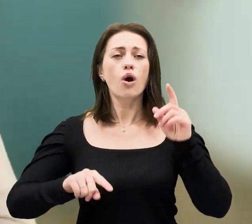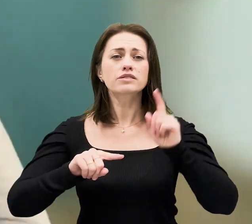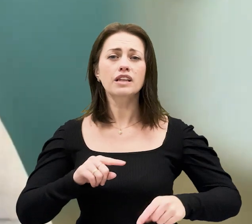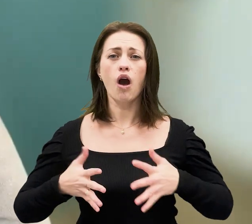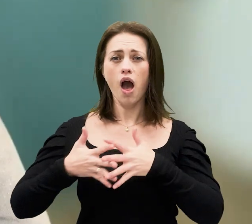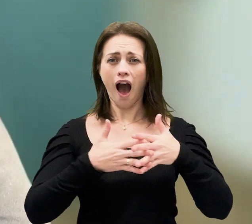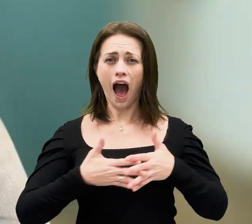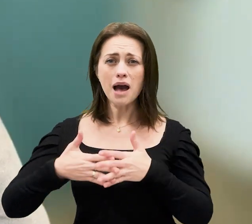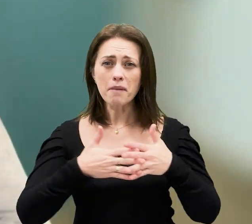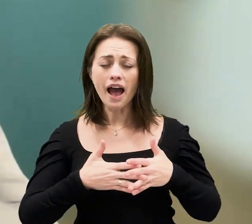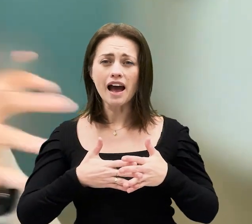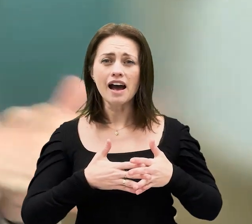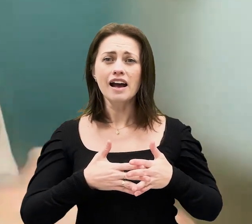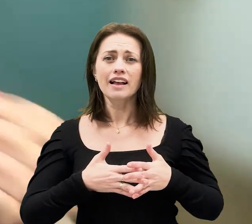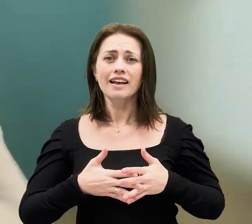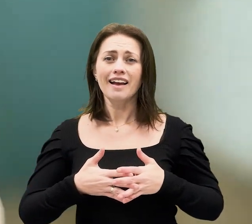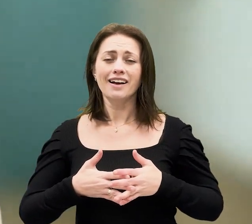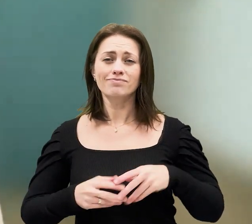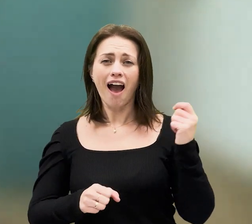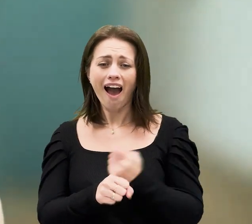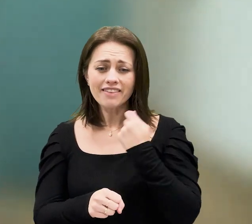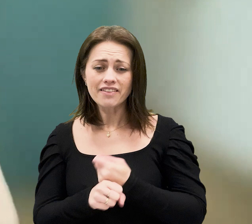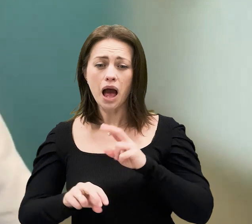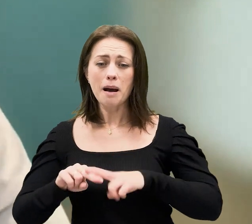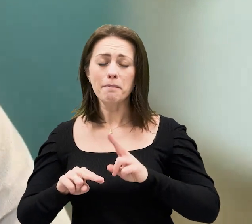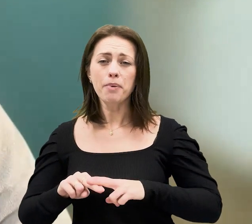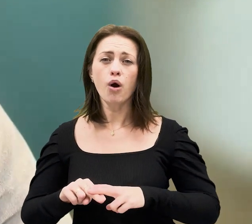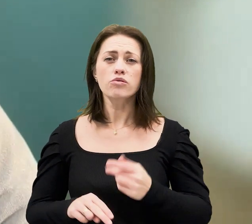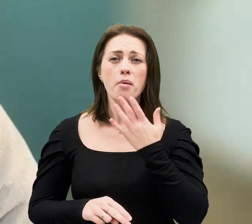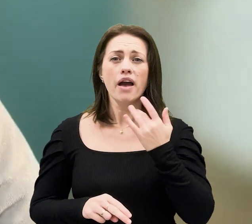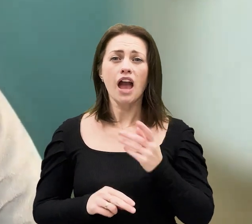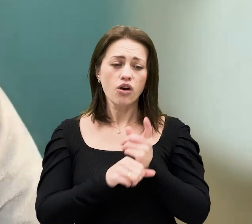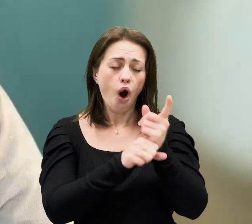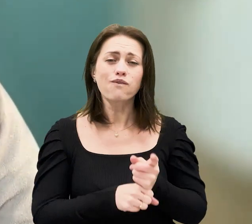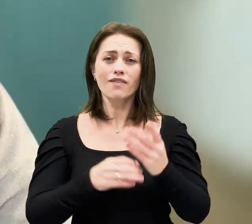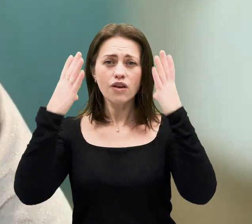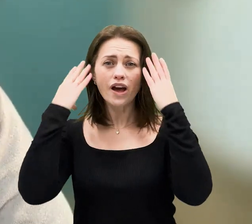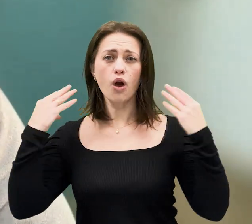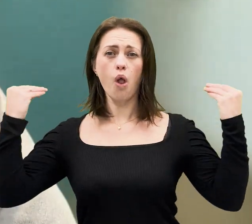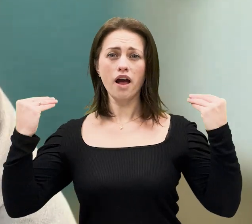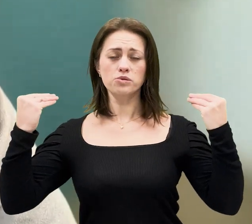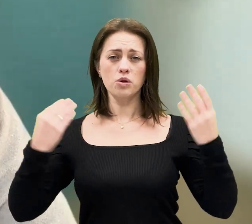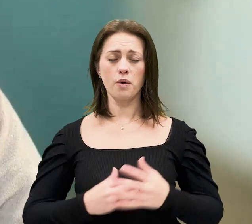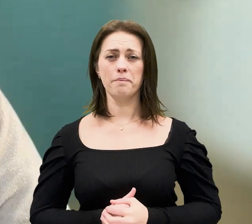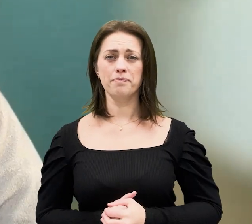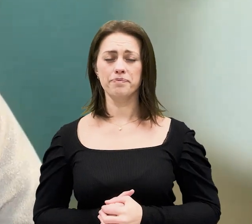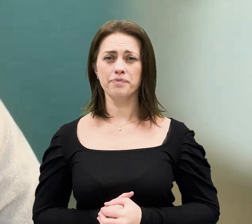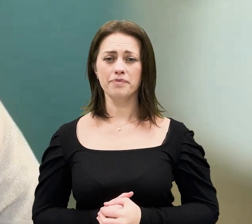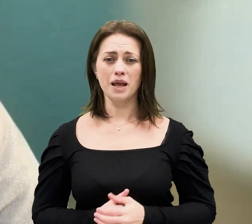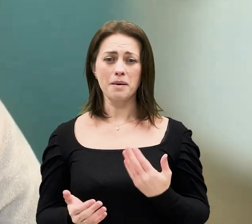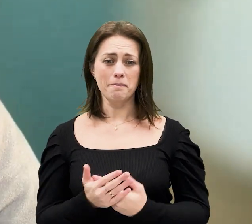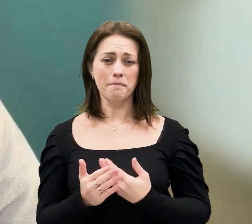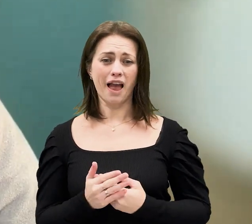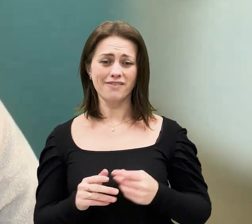was happening in the United States, what the impact was also in the Netherlands. So at that